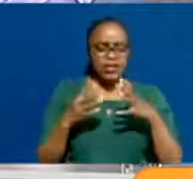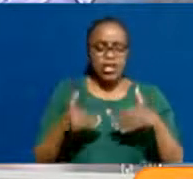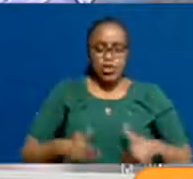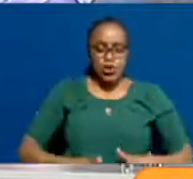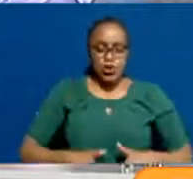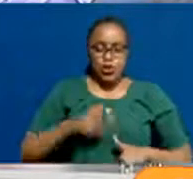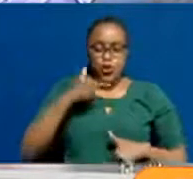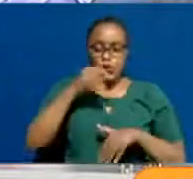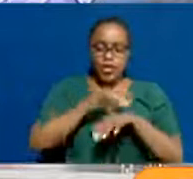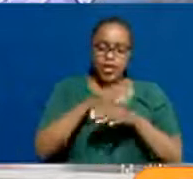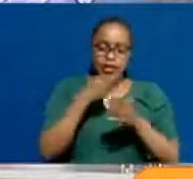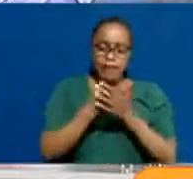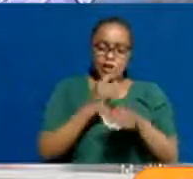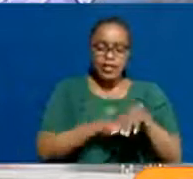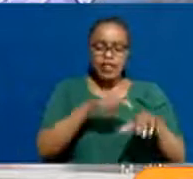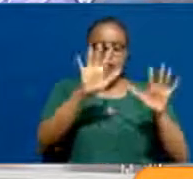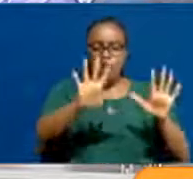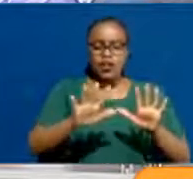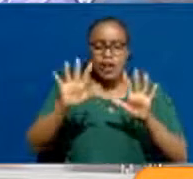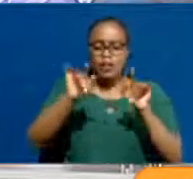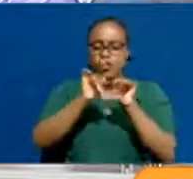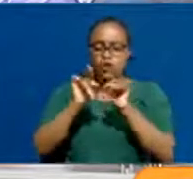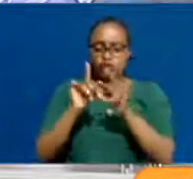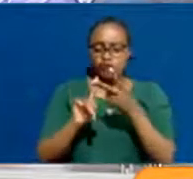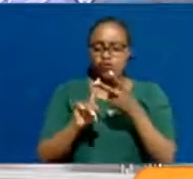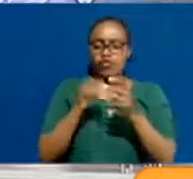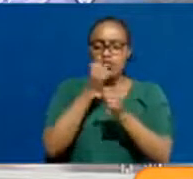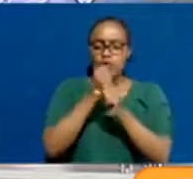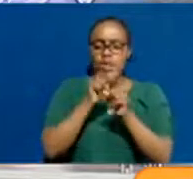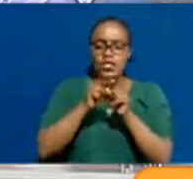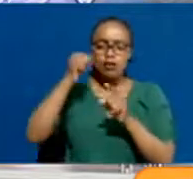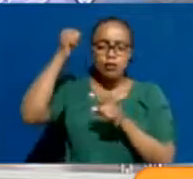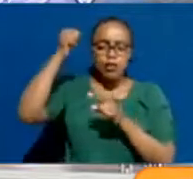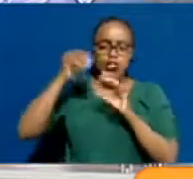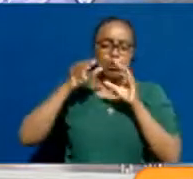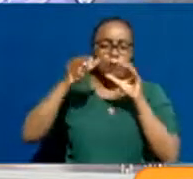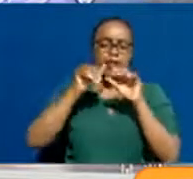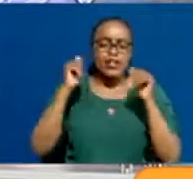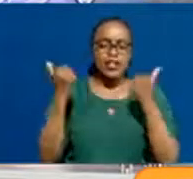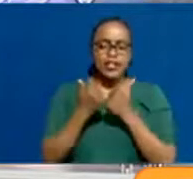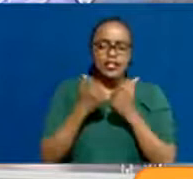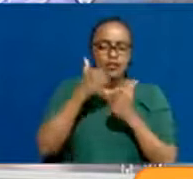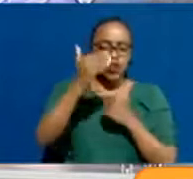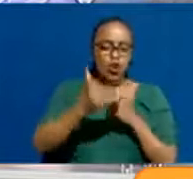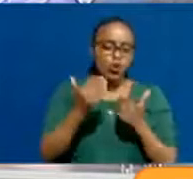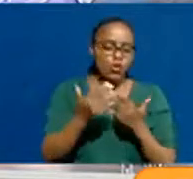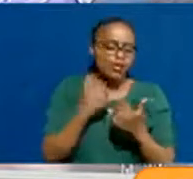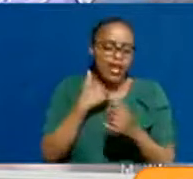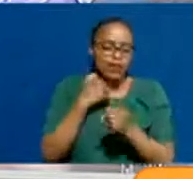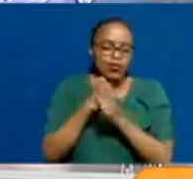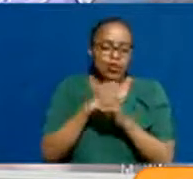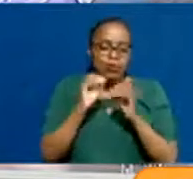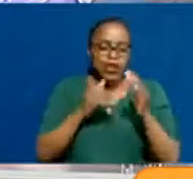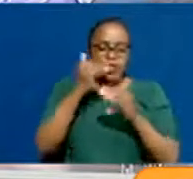youth who earn some money during campaigns, as well as serving as political party agents, are usually rendered jobless